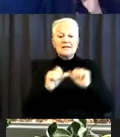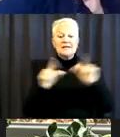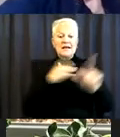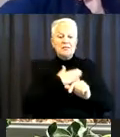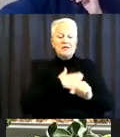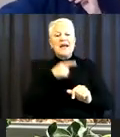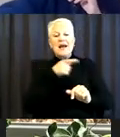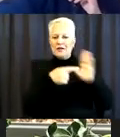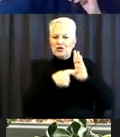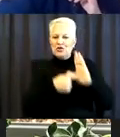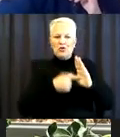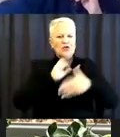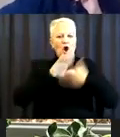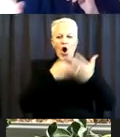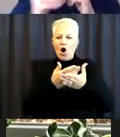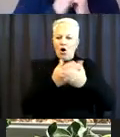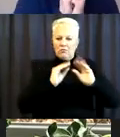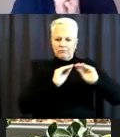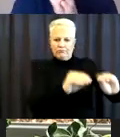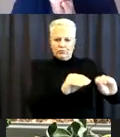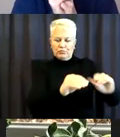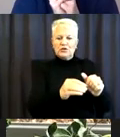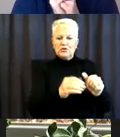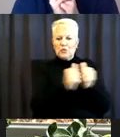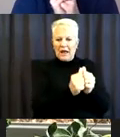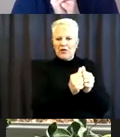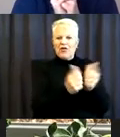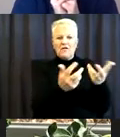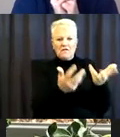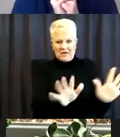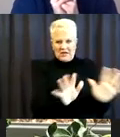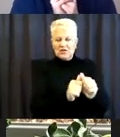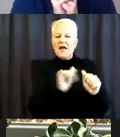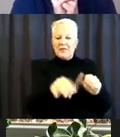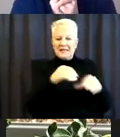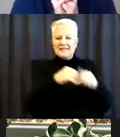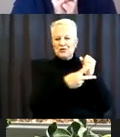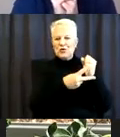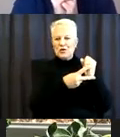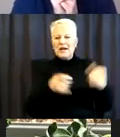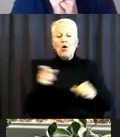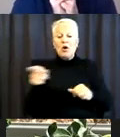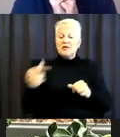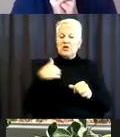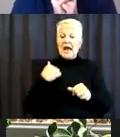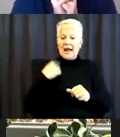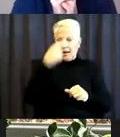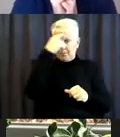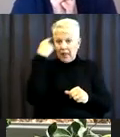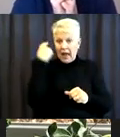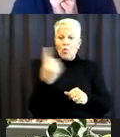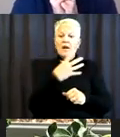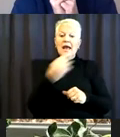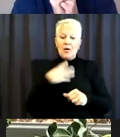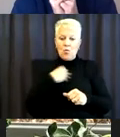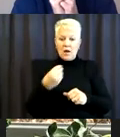This is showing it all put together and done. So it's in storage right now, and she had a black one and a white one